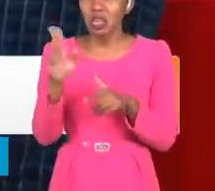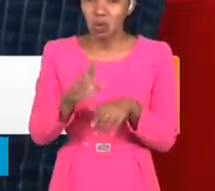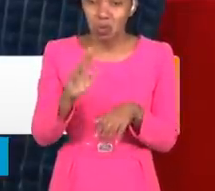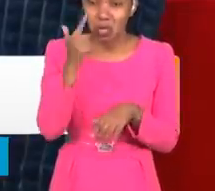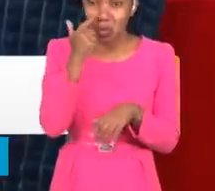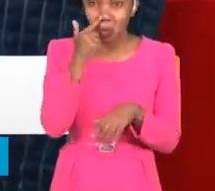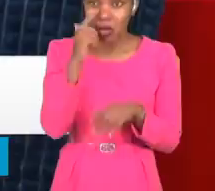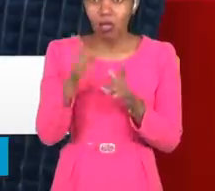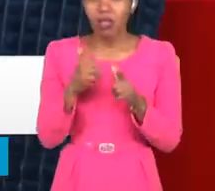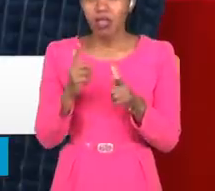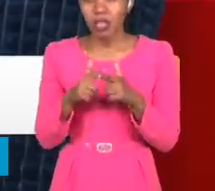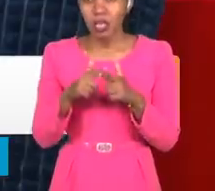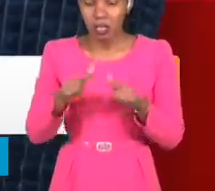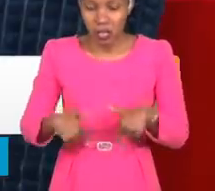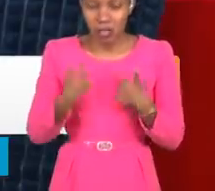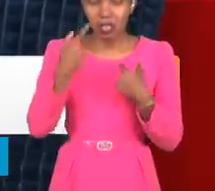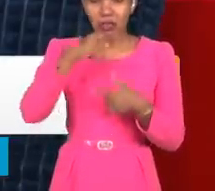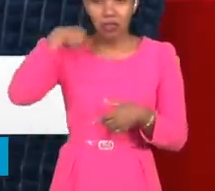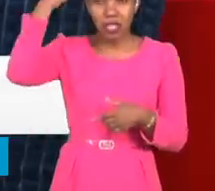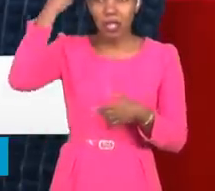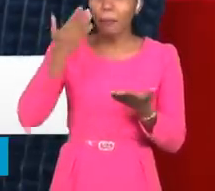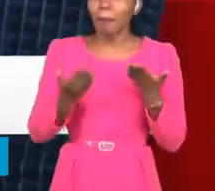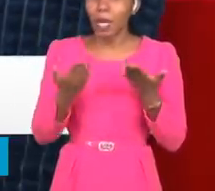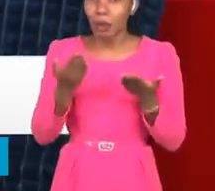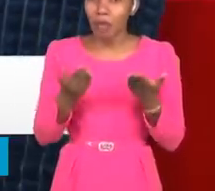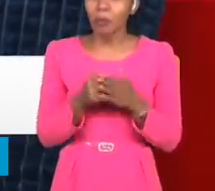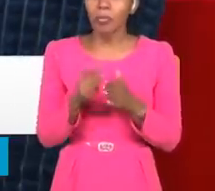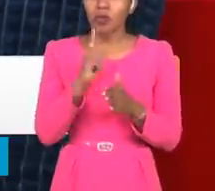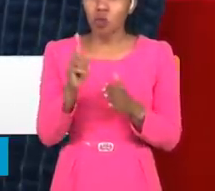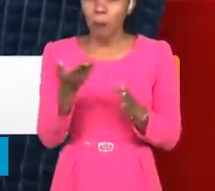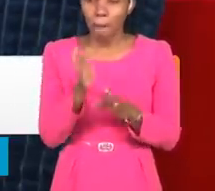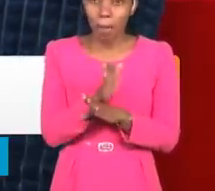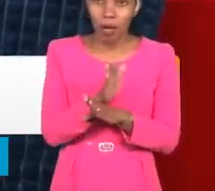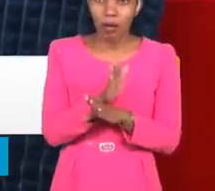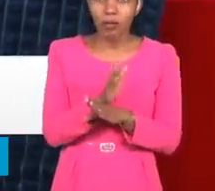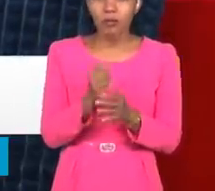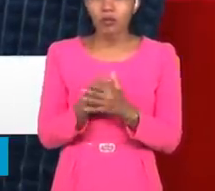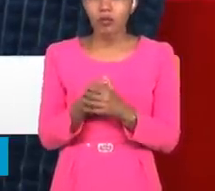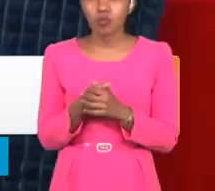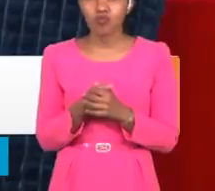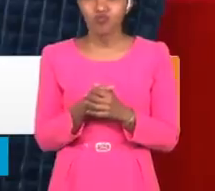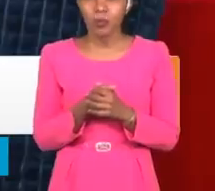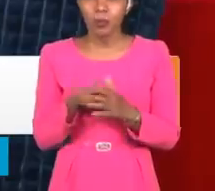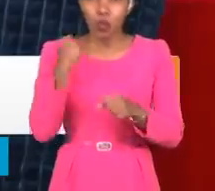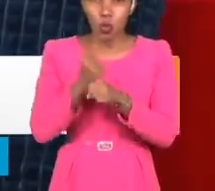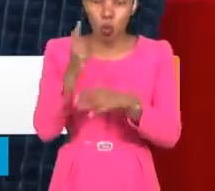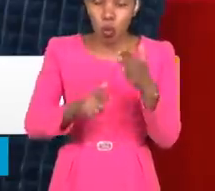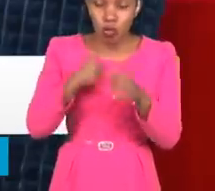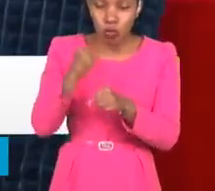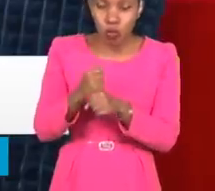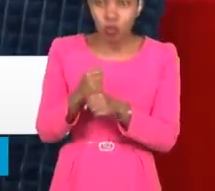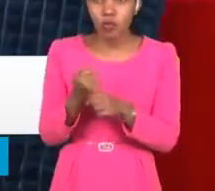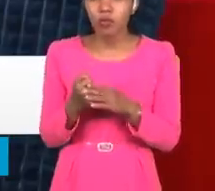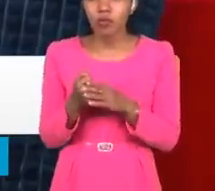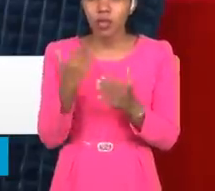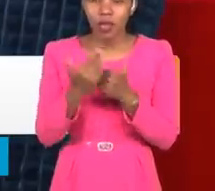home. Reality. Things happen nowadays. Reality. So I yeah. think we should come back home to roost. Mm-hmm. Do what we should be doing. Yeah.